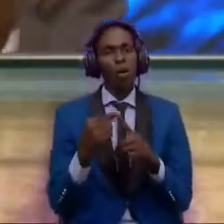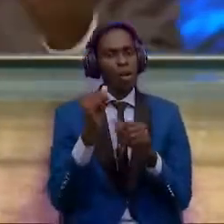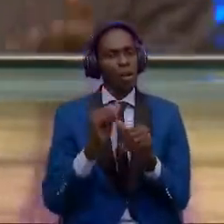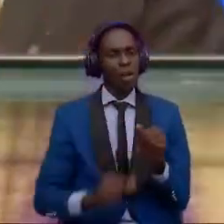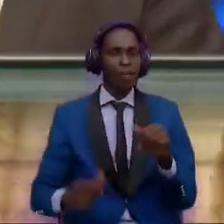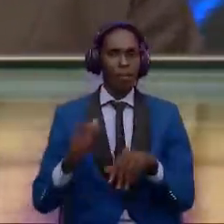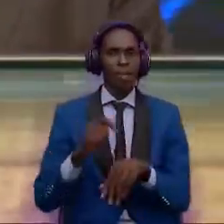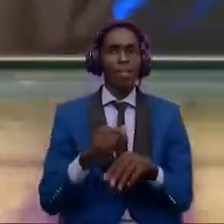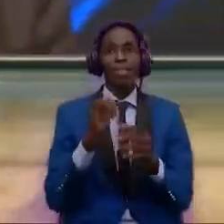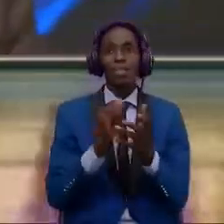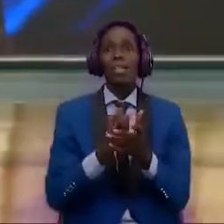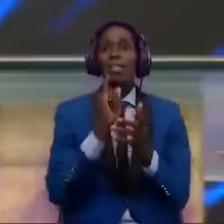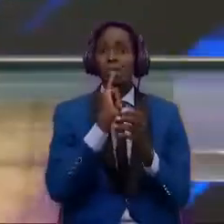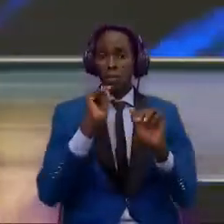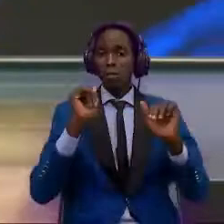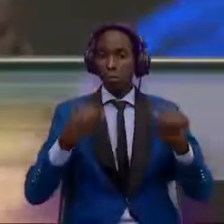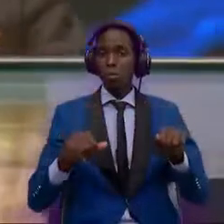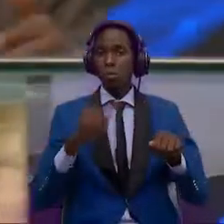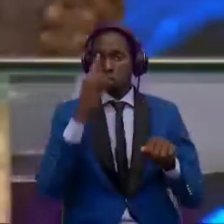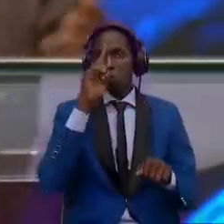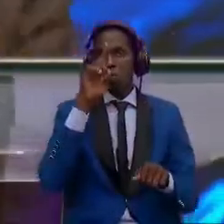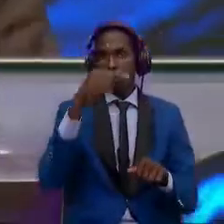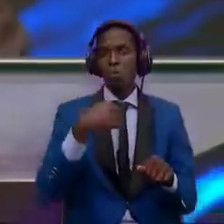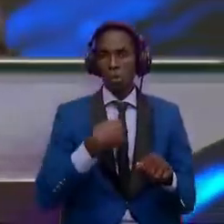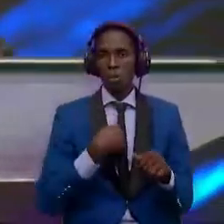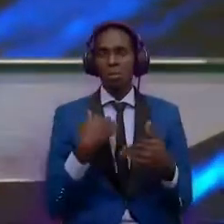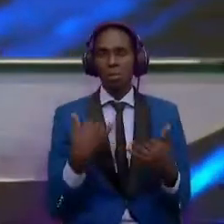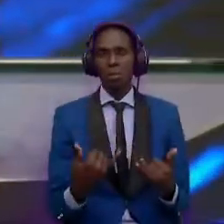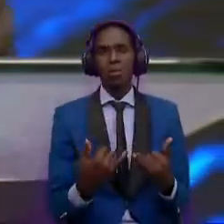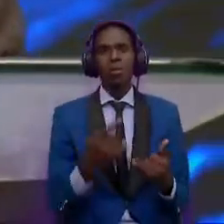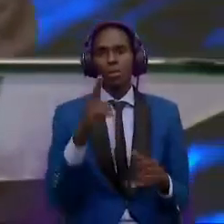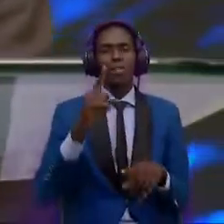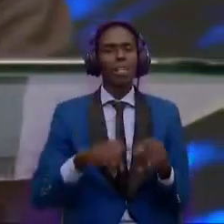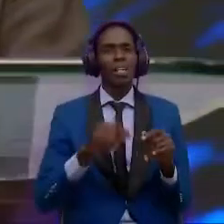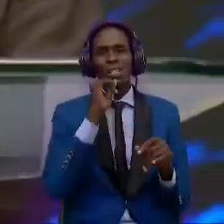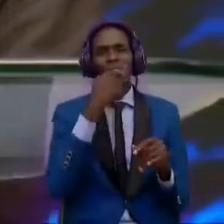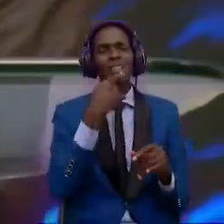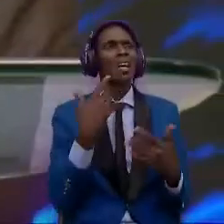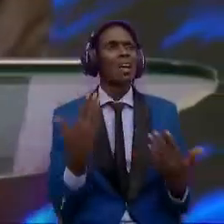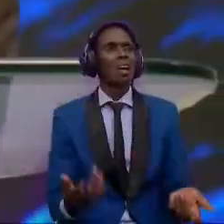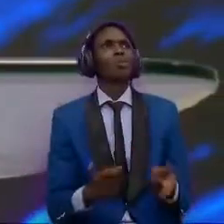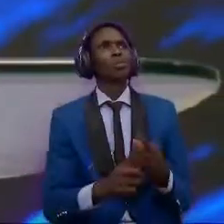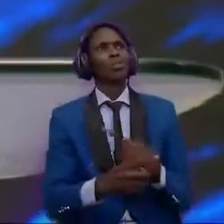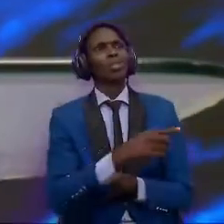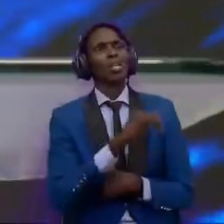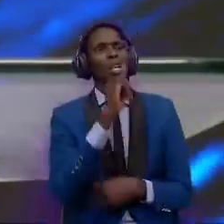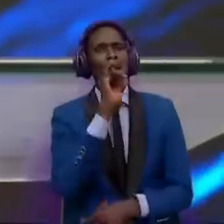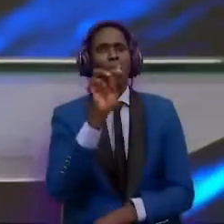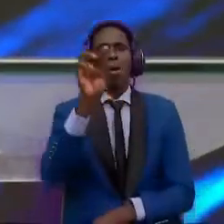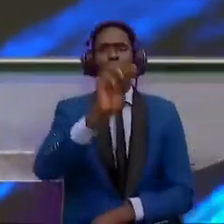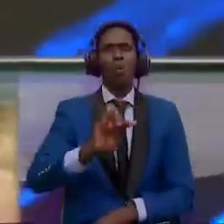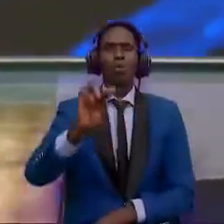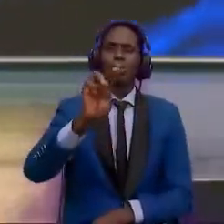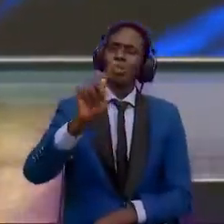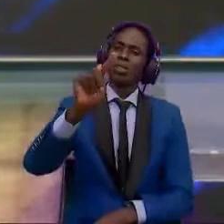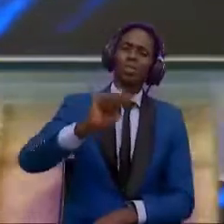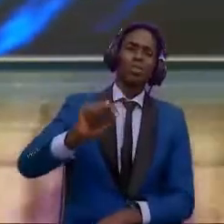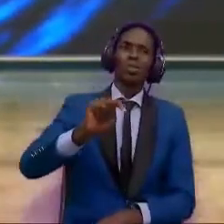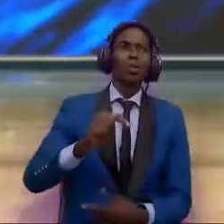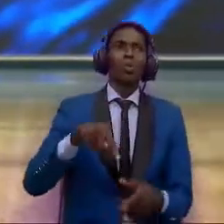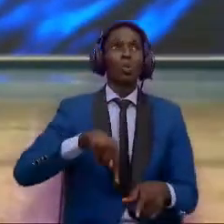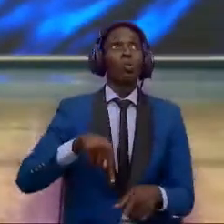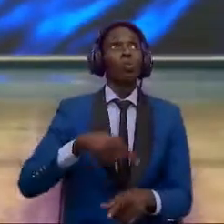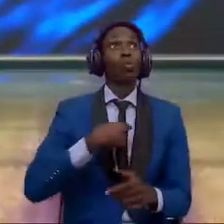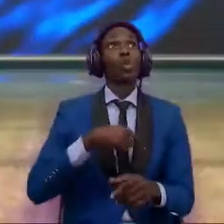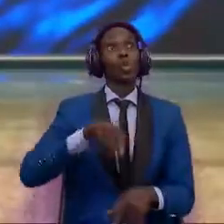That's possible for us now. We cannot say because today is Monday, or it is Tuesday, or because it is Saturday,